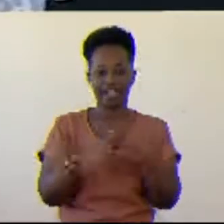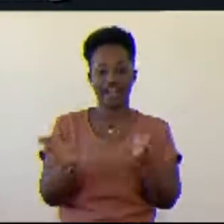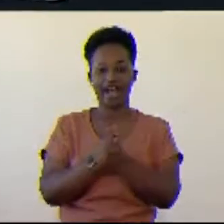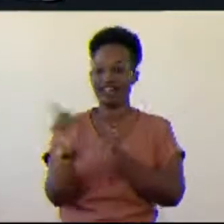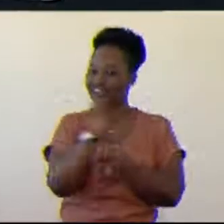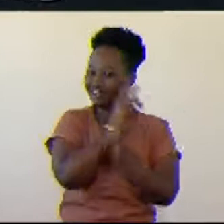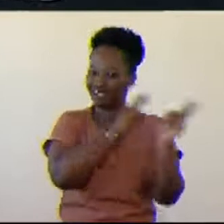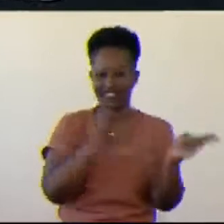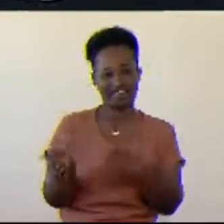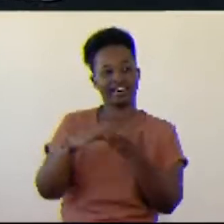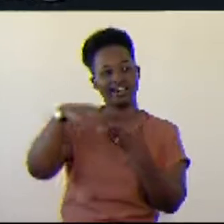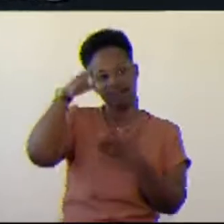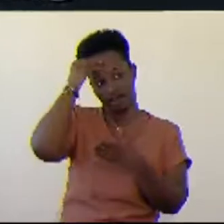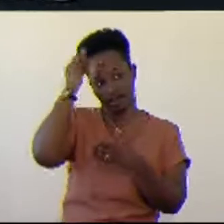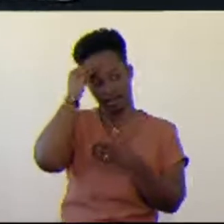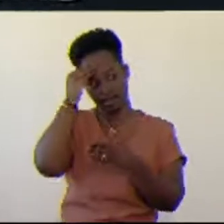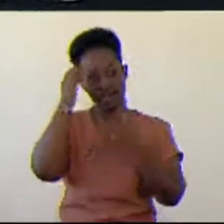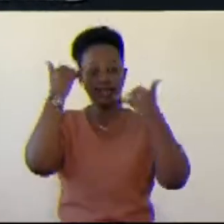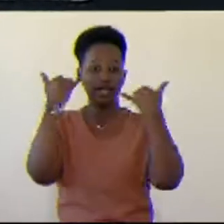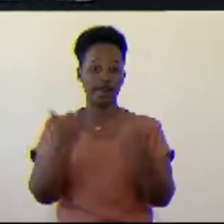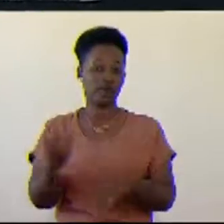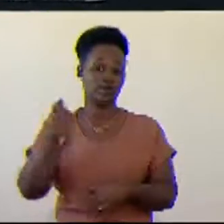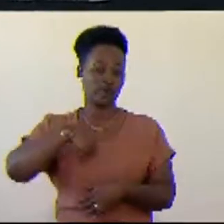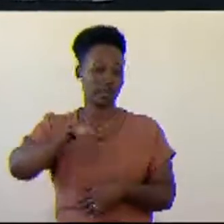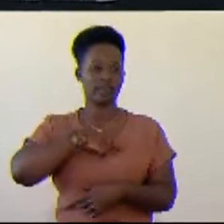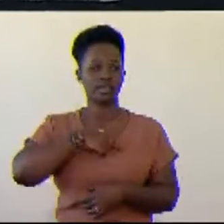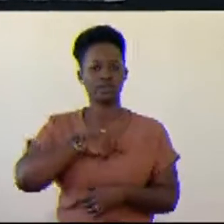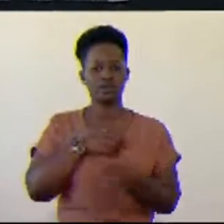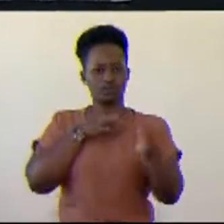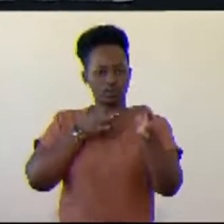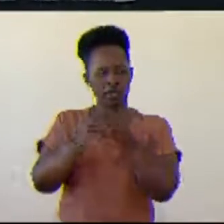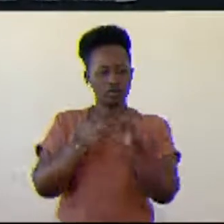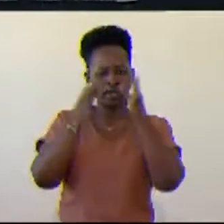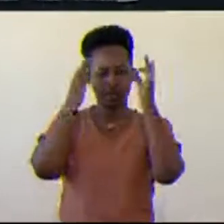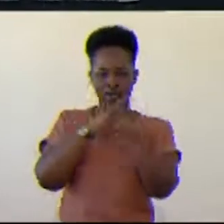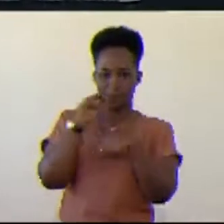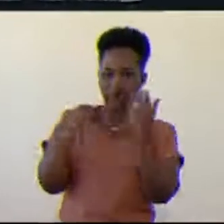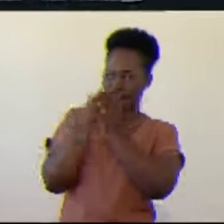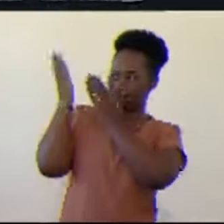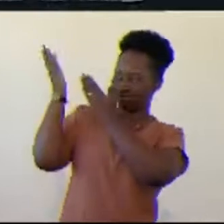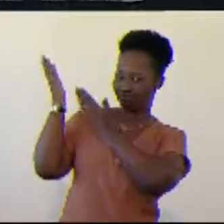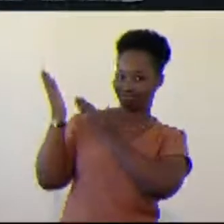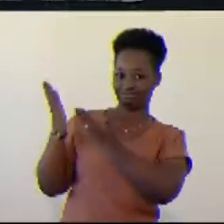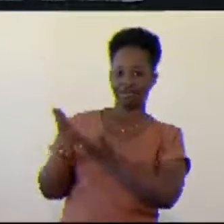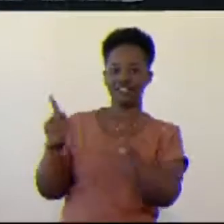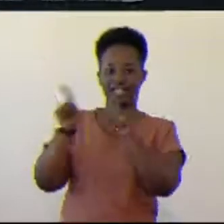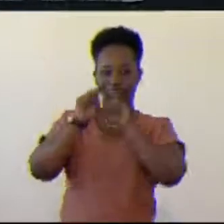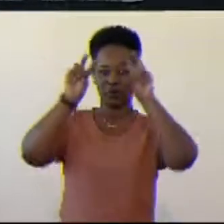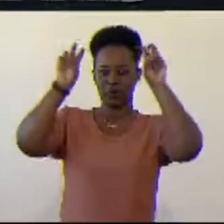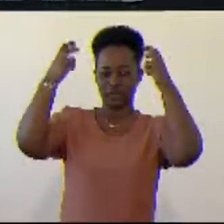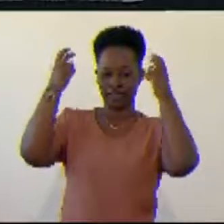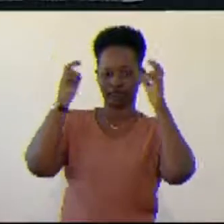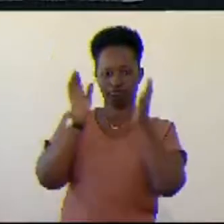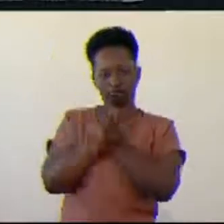I will be explaining, we shall have all this on the board, like the unit title,